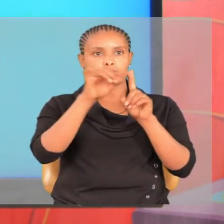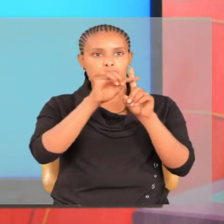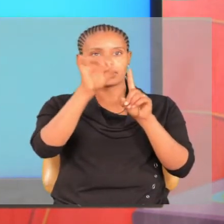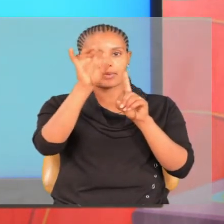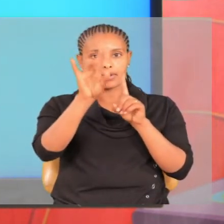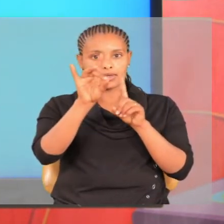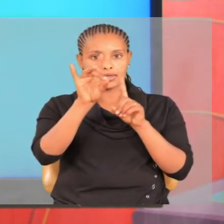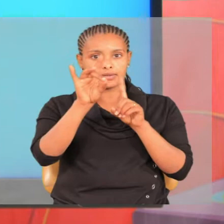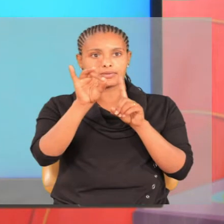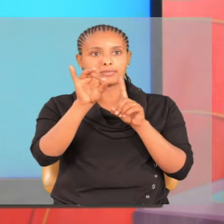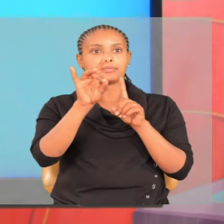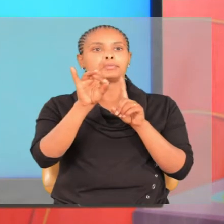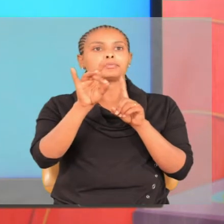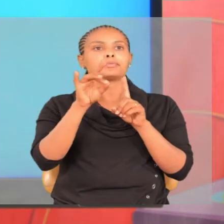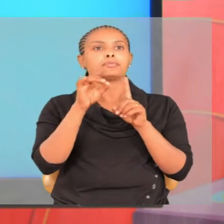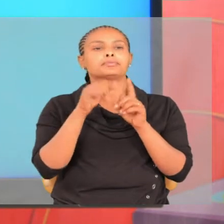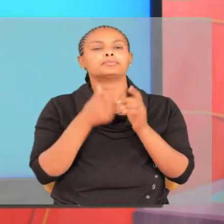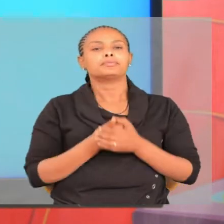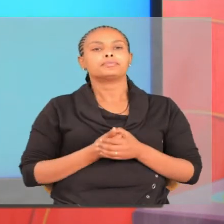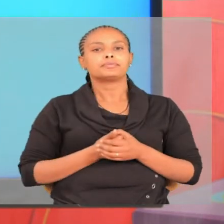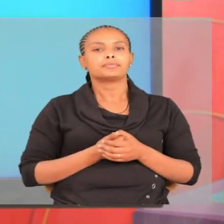8 coulomb per gram.